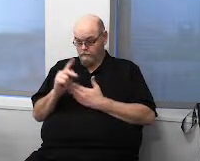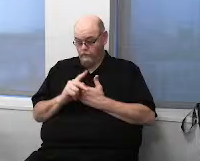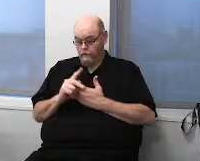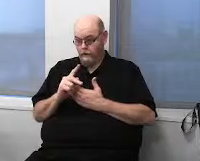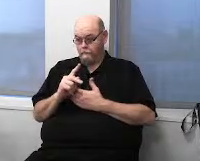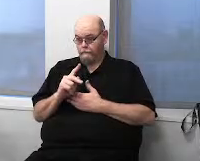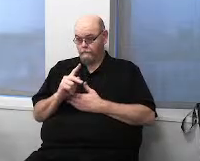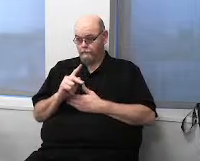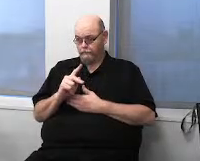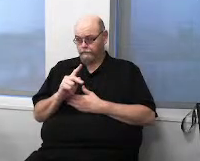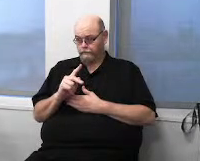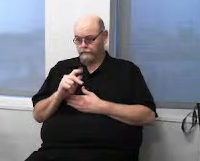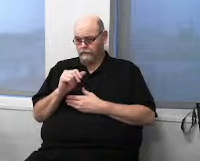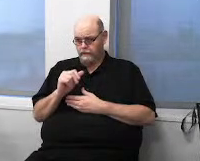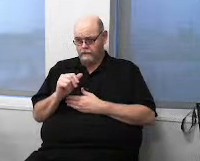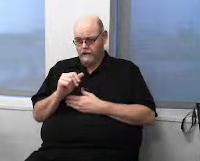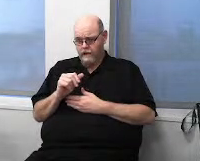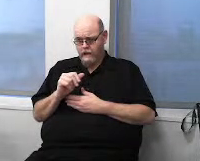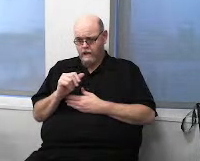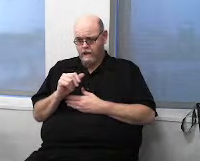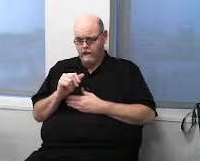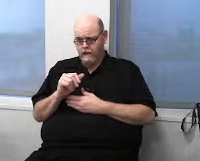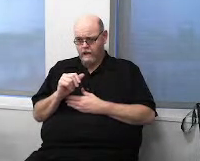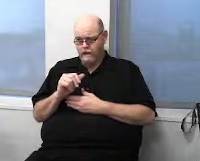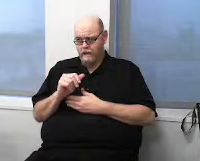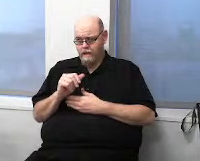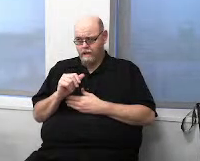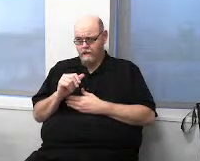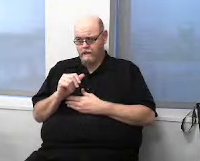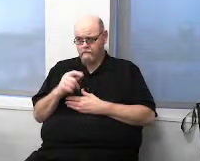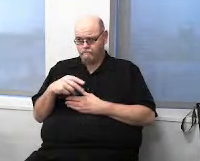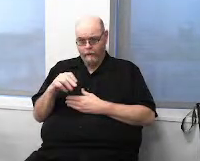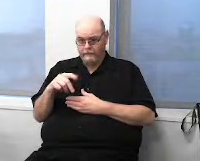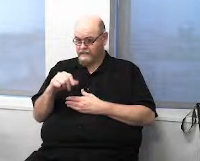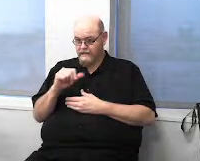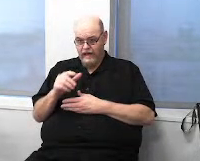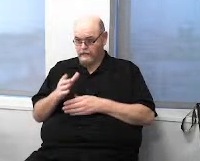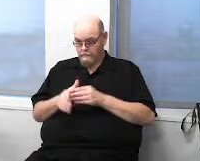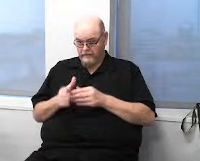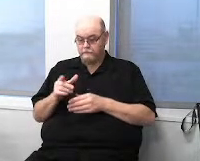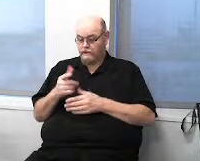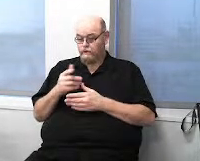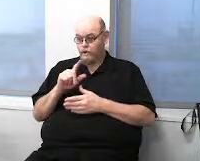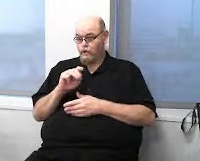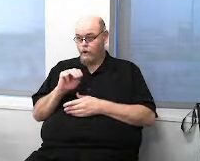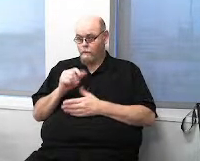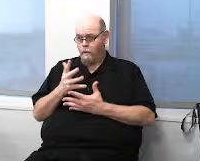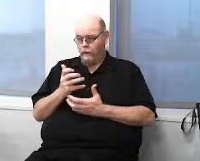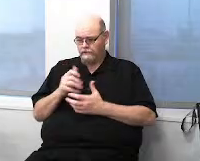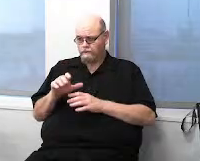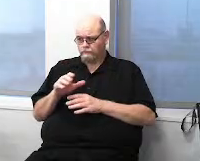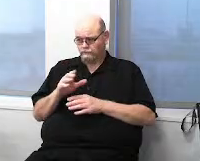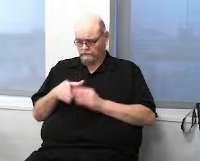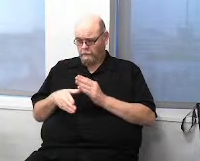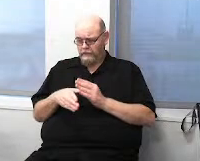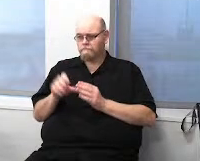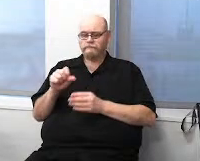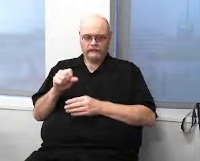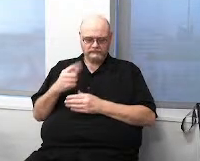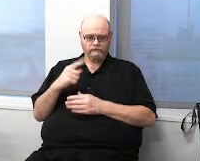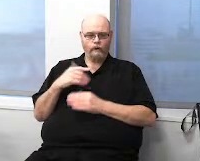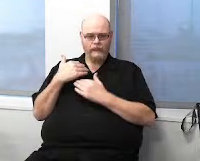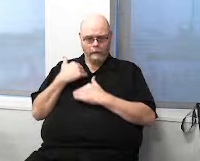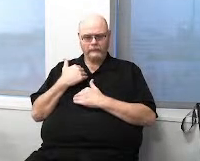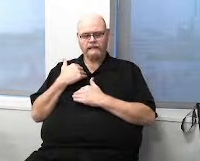a program that did not complete and LUMA now proposes to complete. That example. That example, that is correct, because